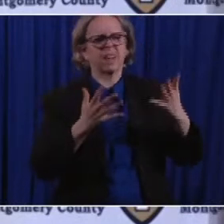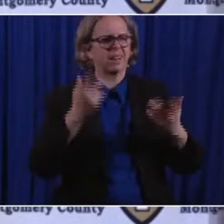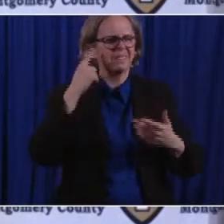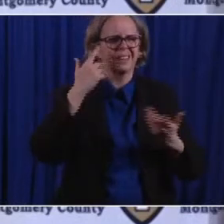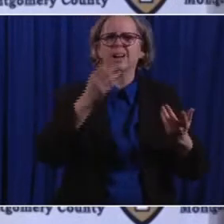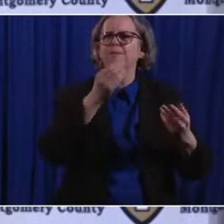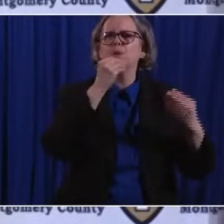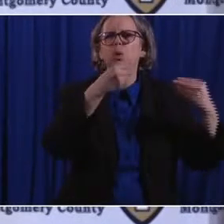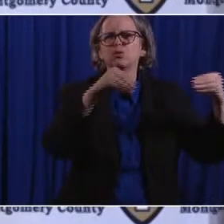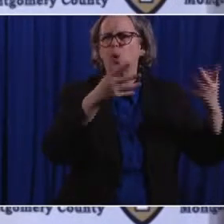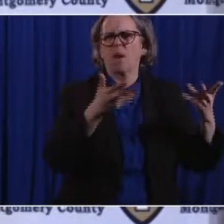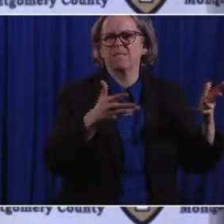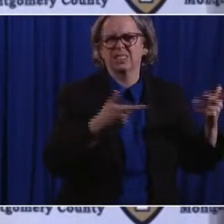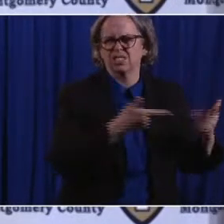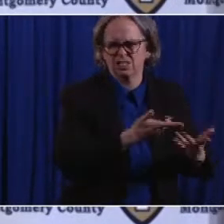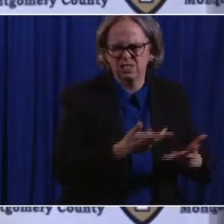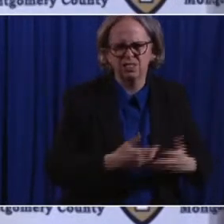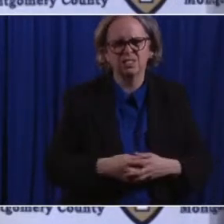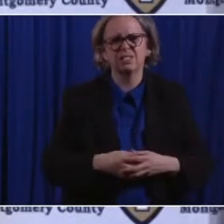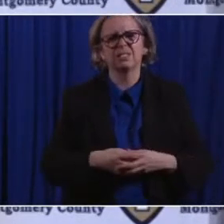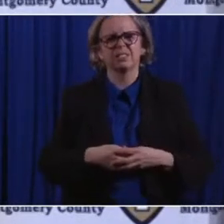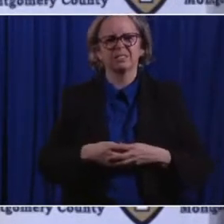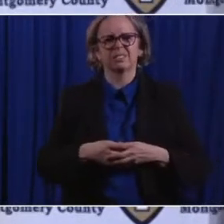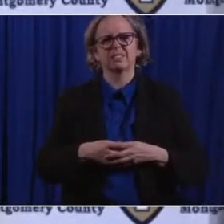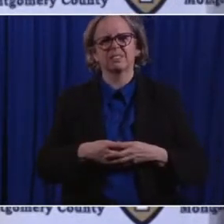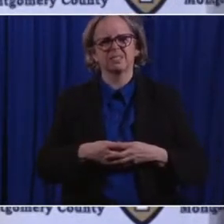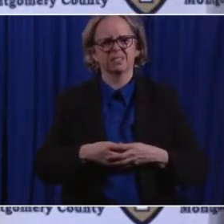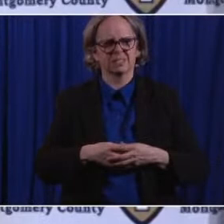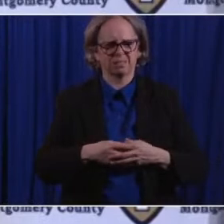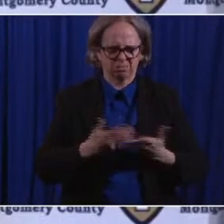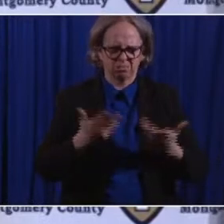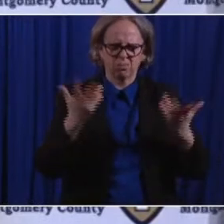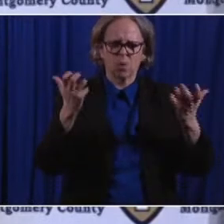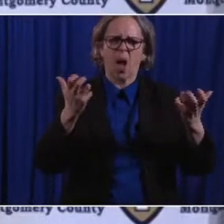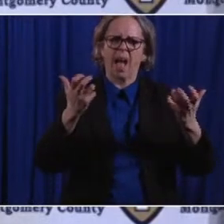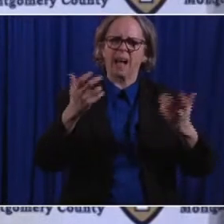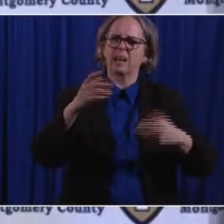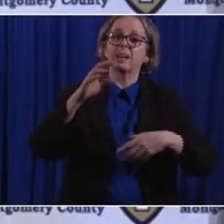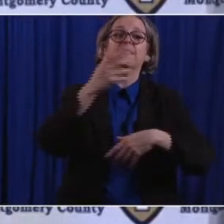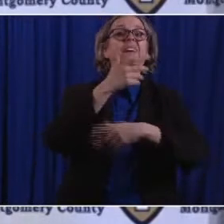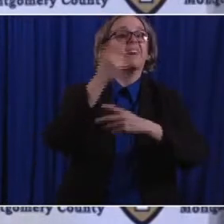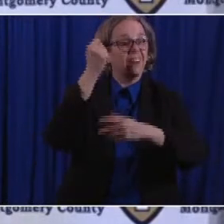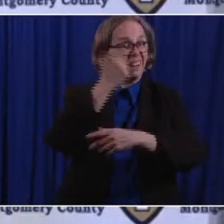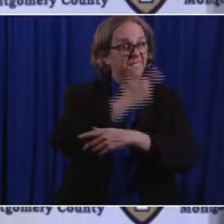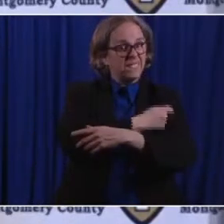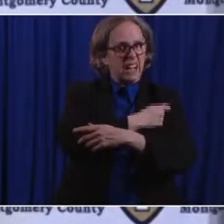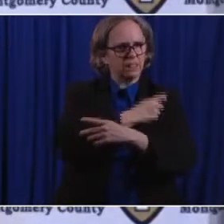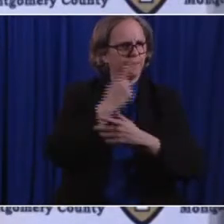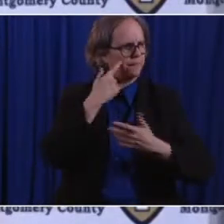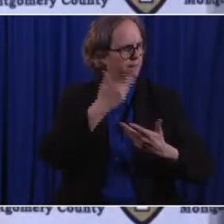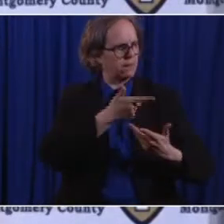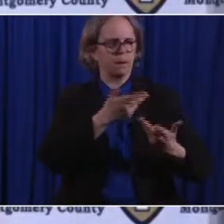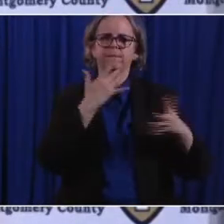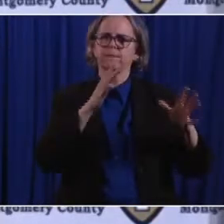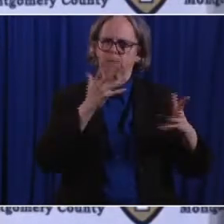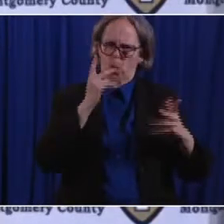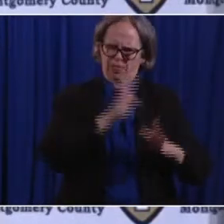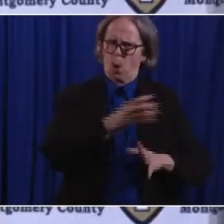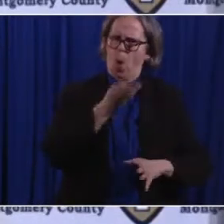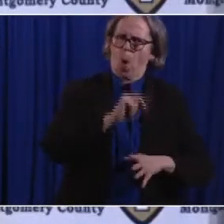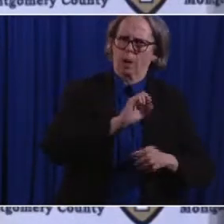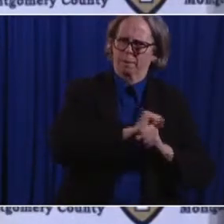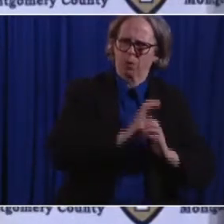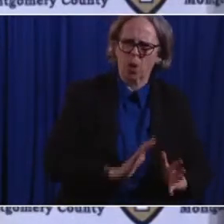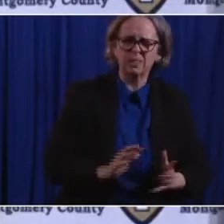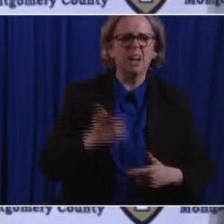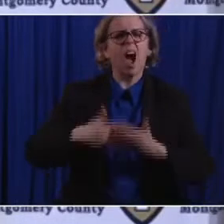arms. They now want to be able to do their own employees. There are other businesses